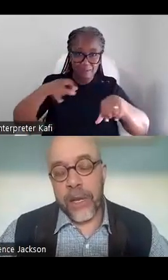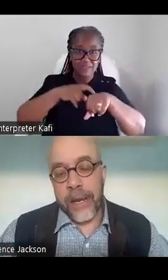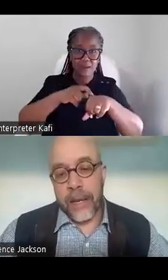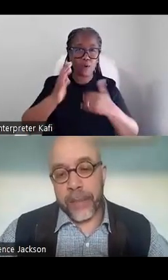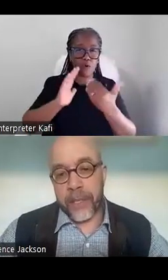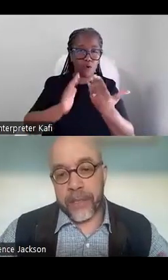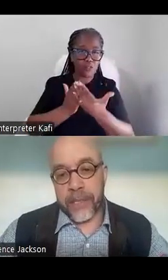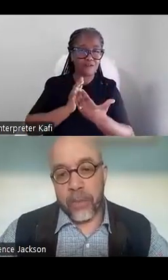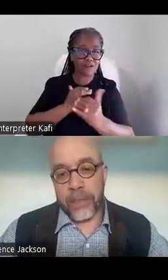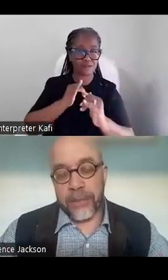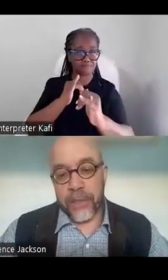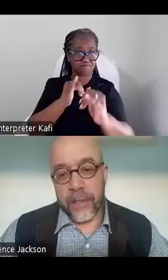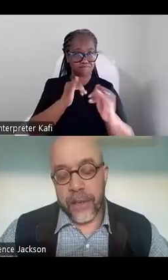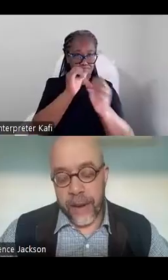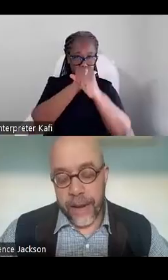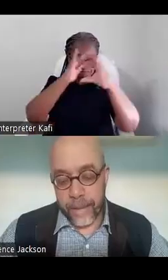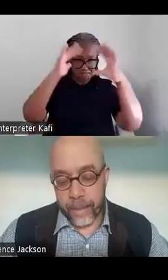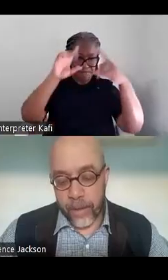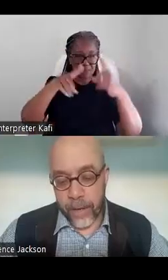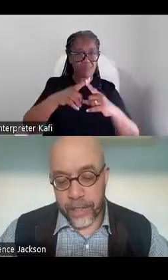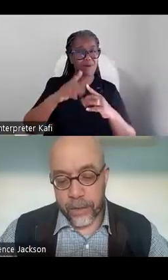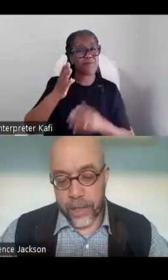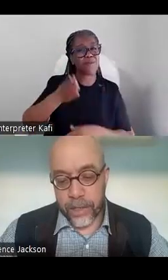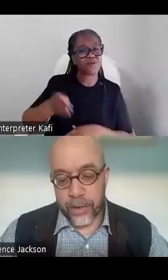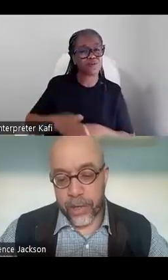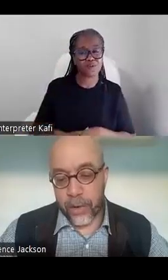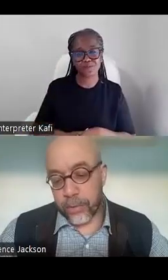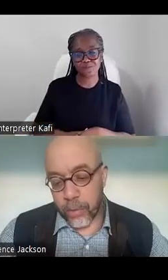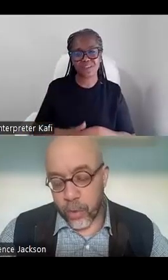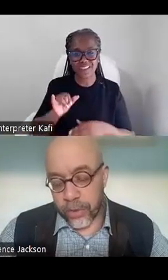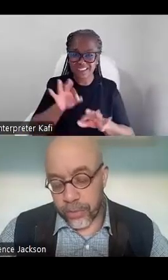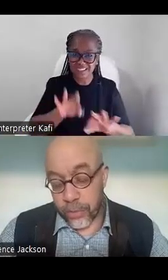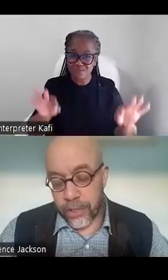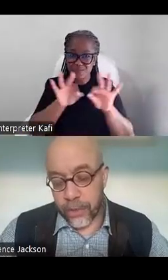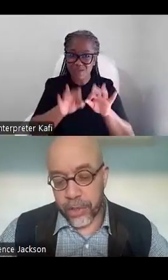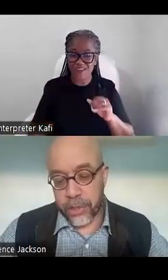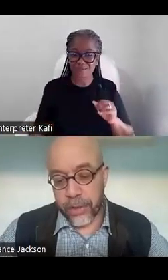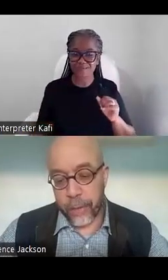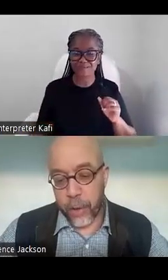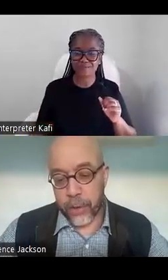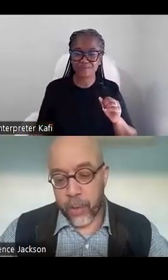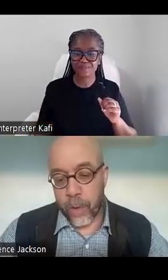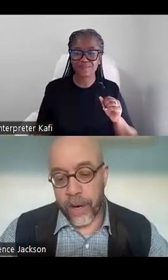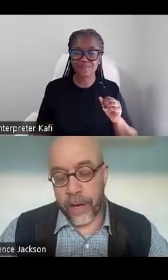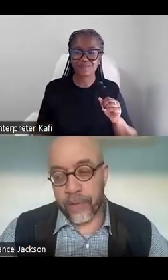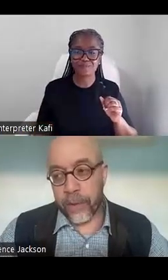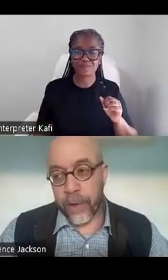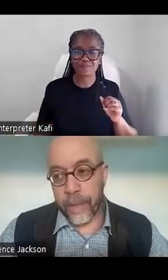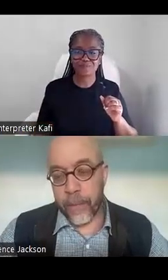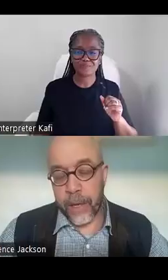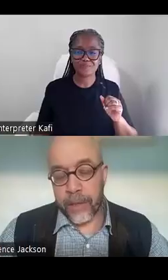course, because so much of the national history, or well, the regional history of Baltimore